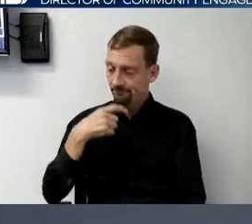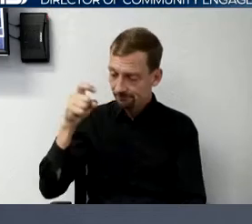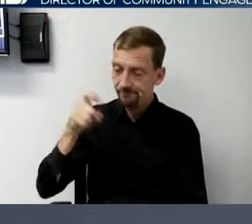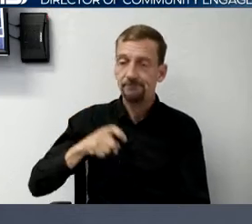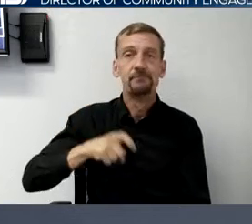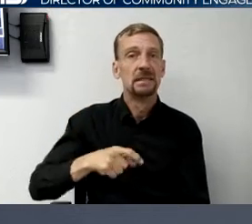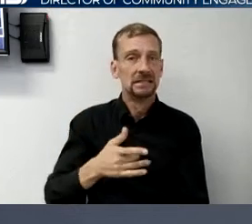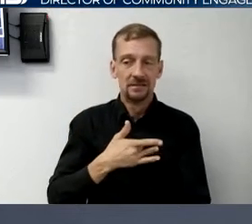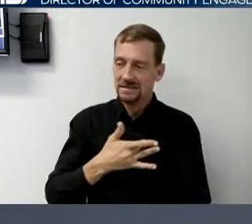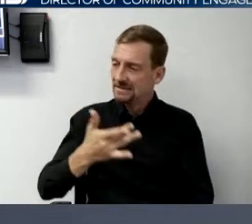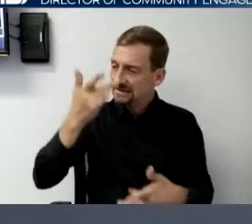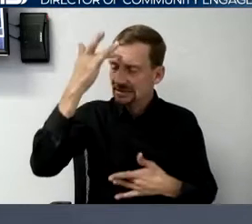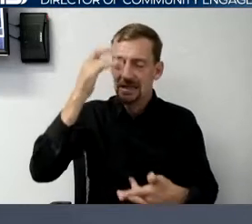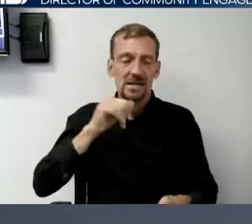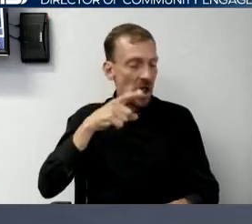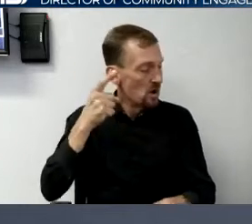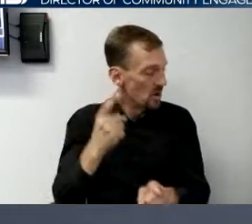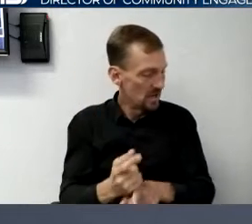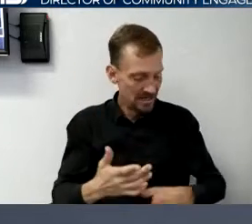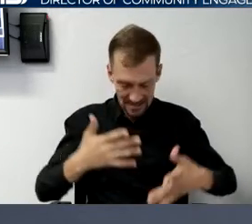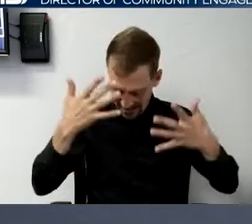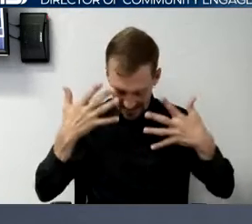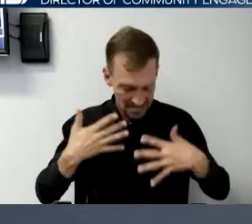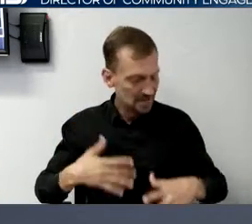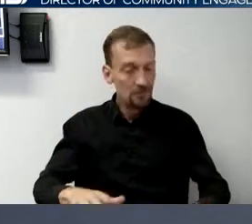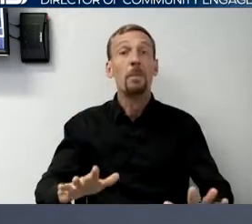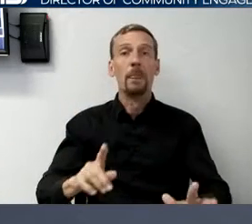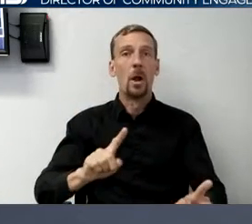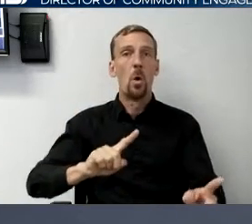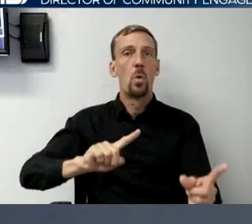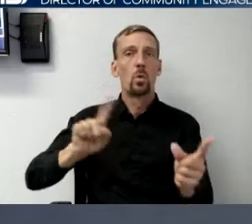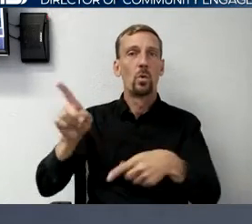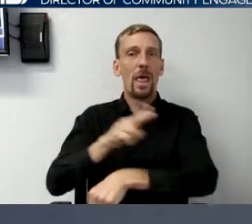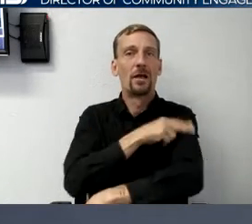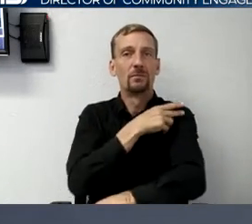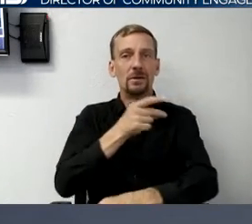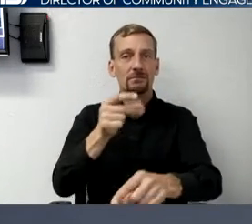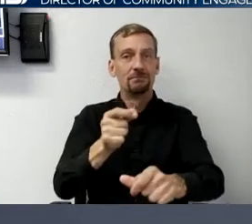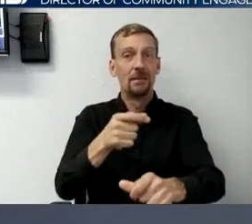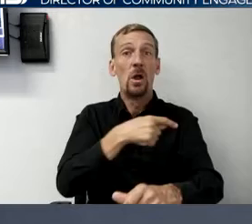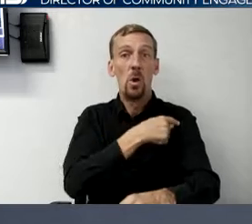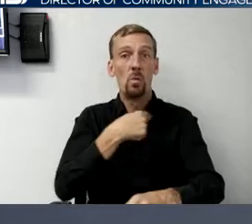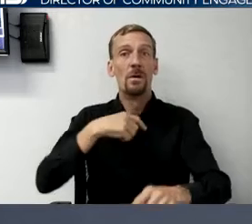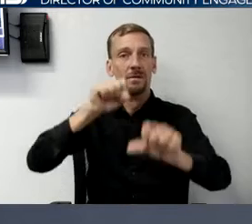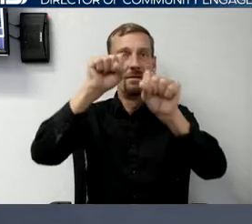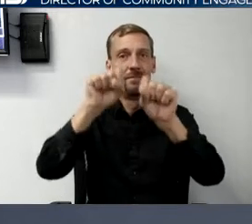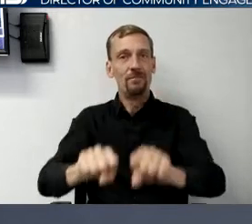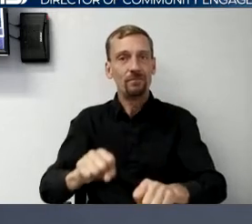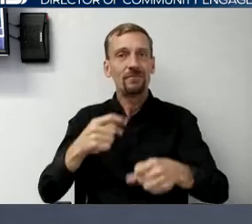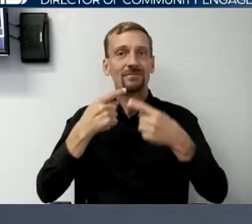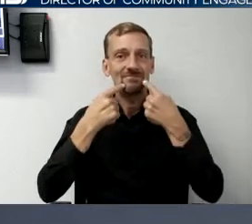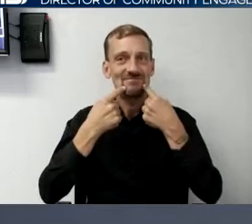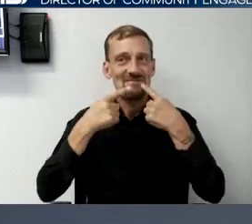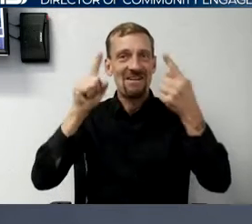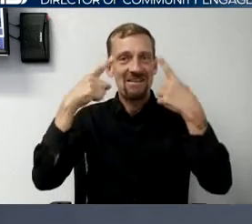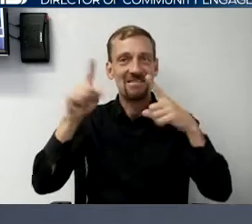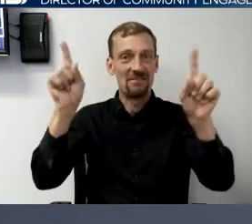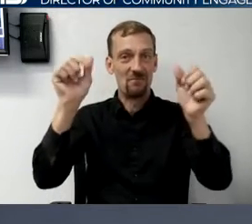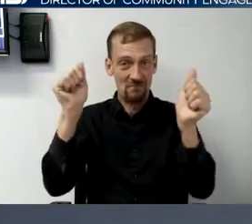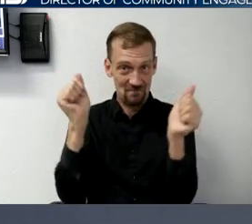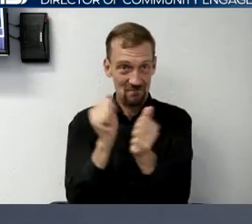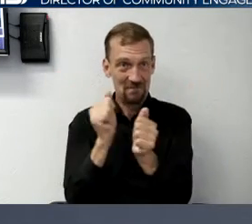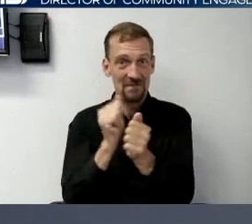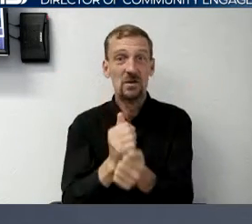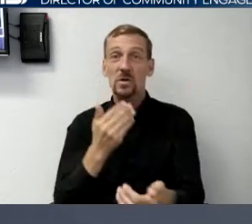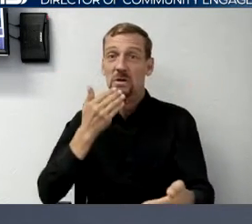to, be in the hospital and get the care there, we're finding that we're being much, much more successful in